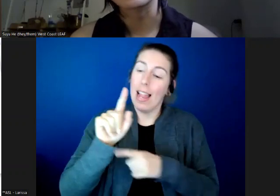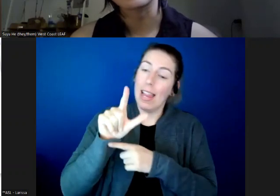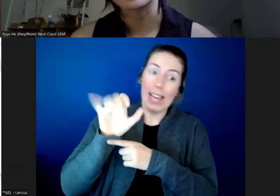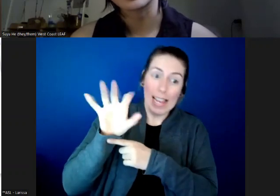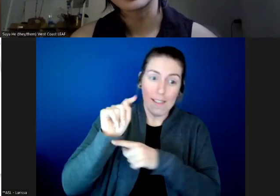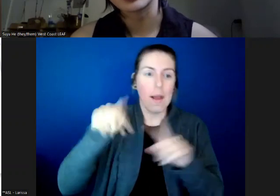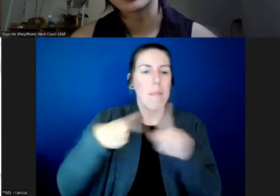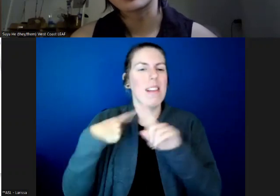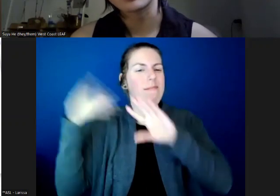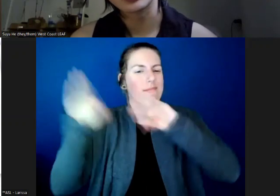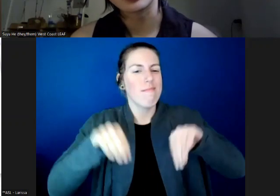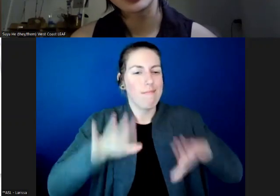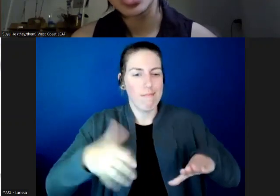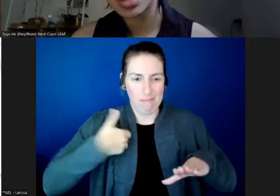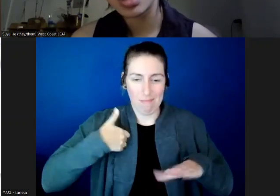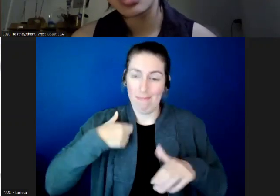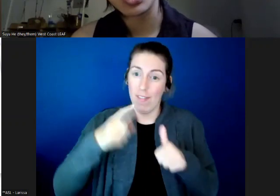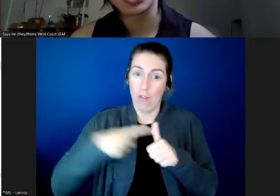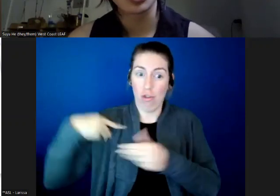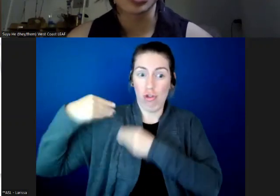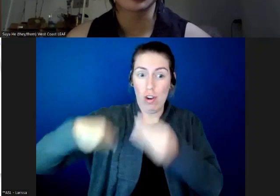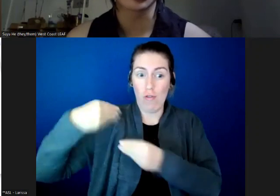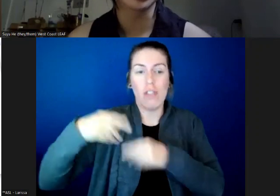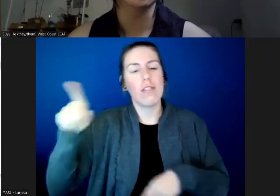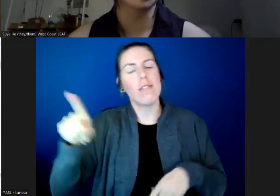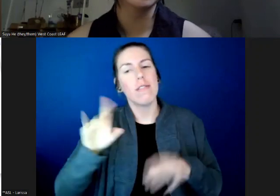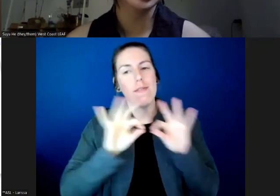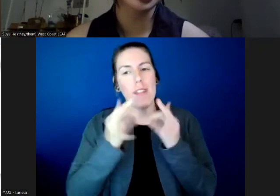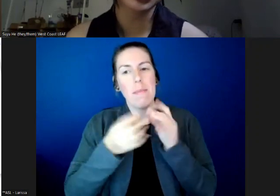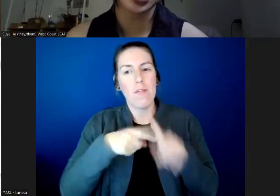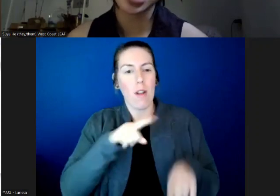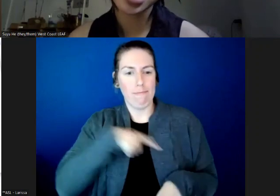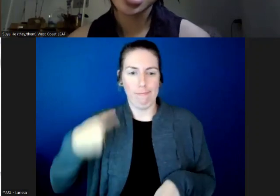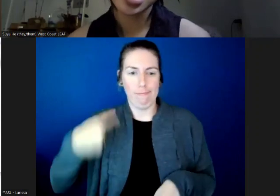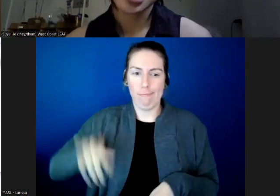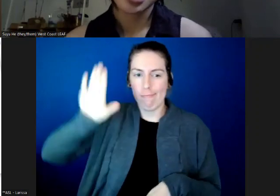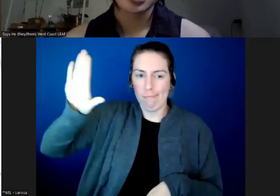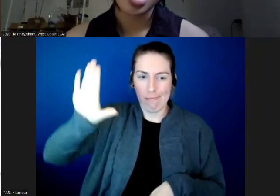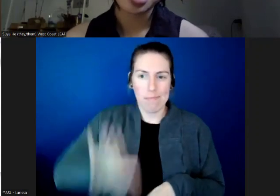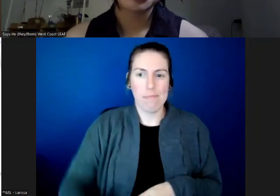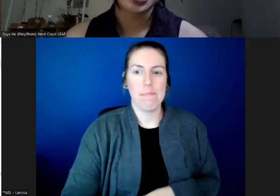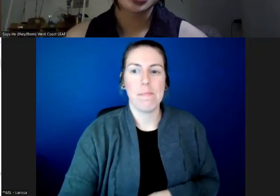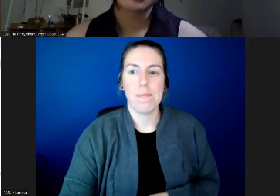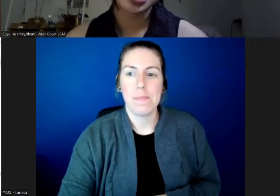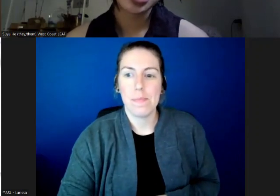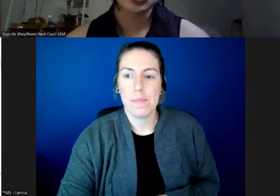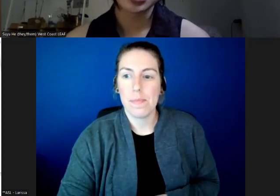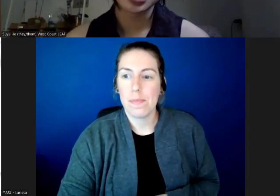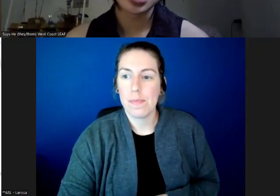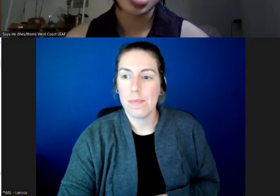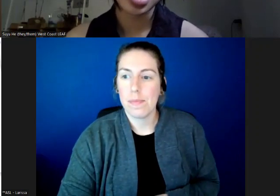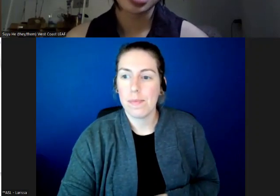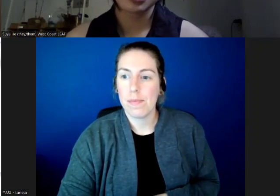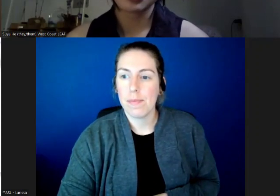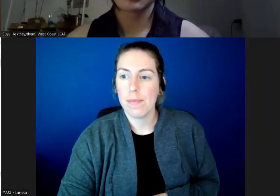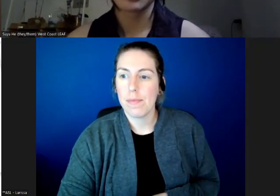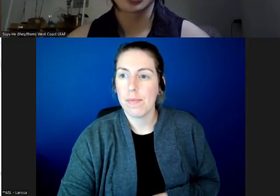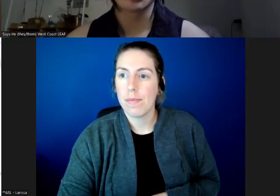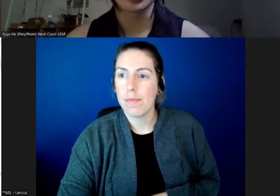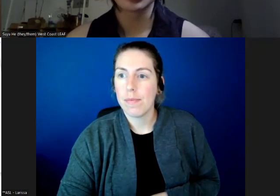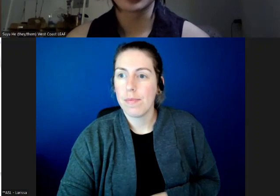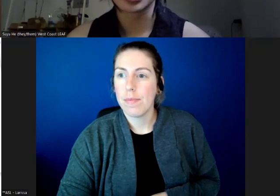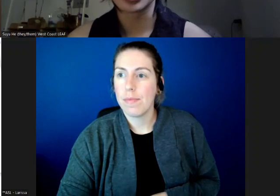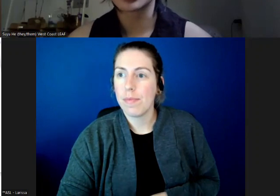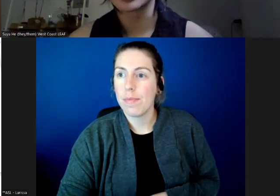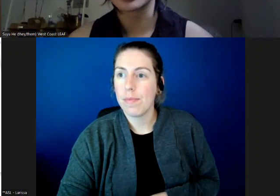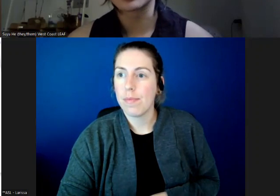with ancestry in Han Chinese from the Guangdong and Guizhou provinces of China. I'm living and joining today